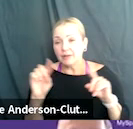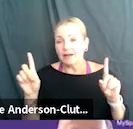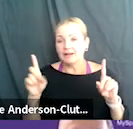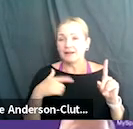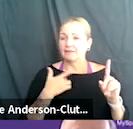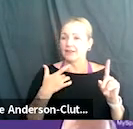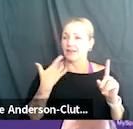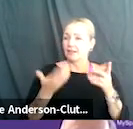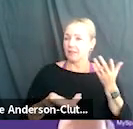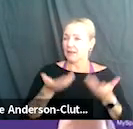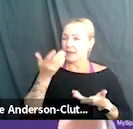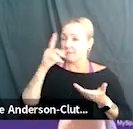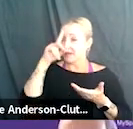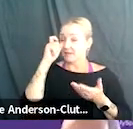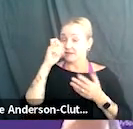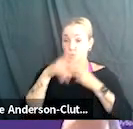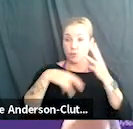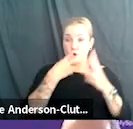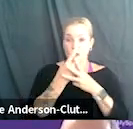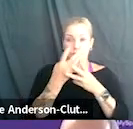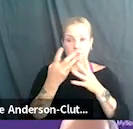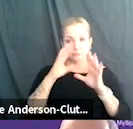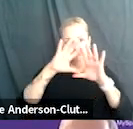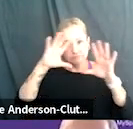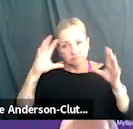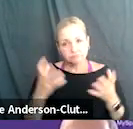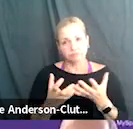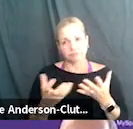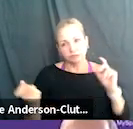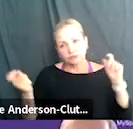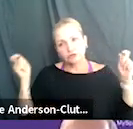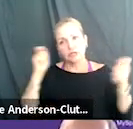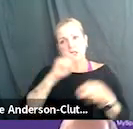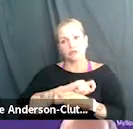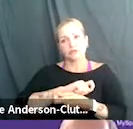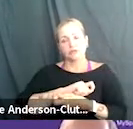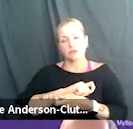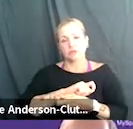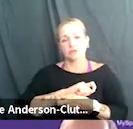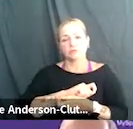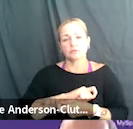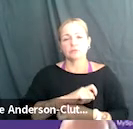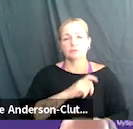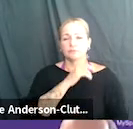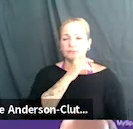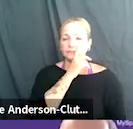everything due to the pandemic may have been part of it. So as I mentioned, when I look at the